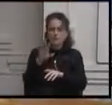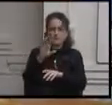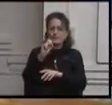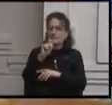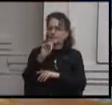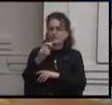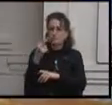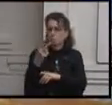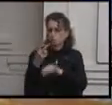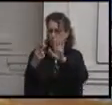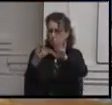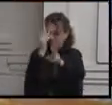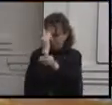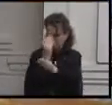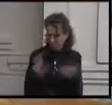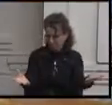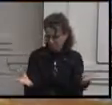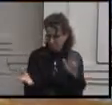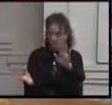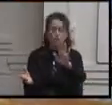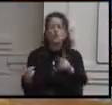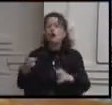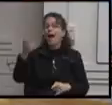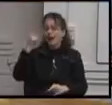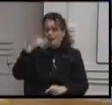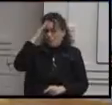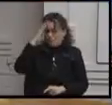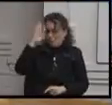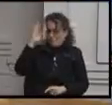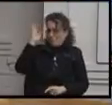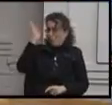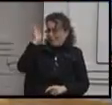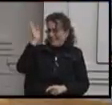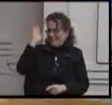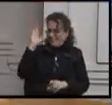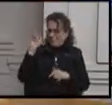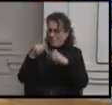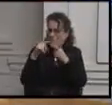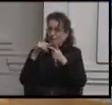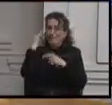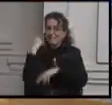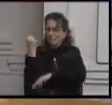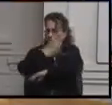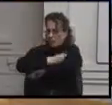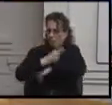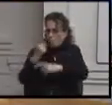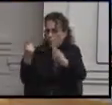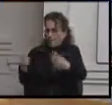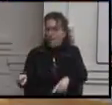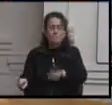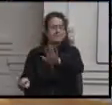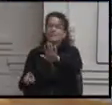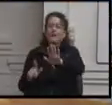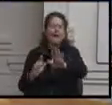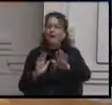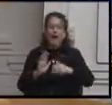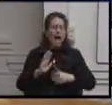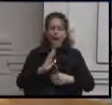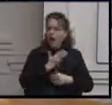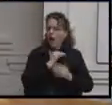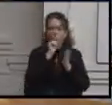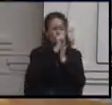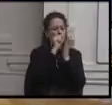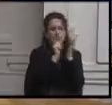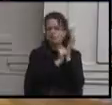made in terms of what would happen if it was closed, that's really not an item that is presently on